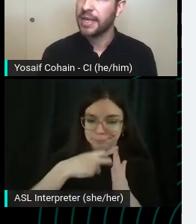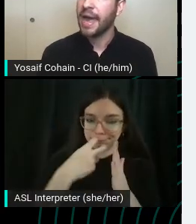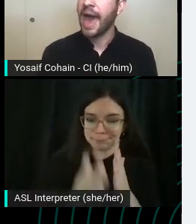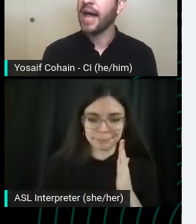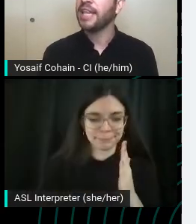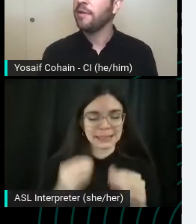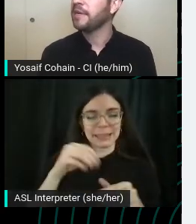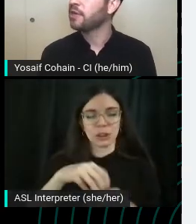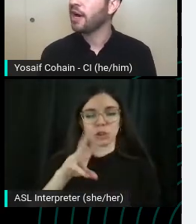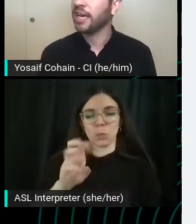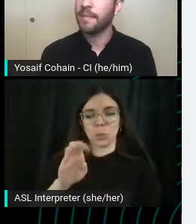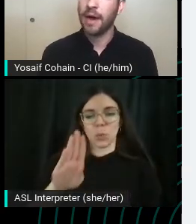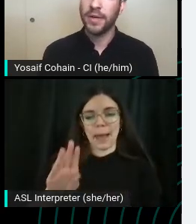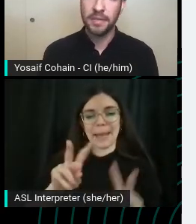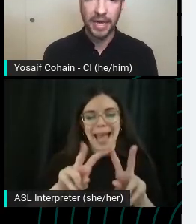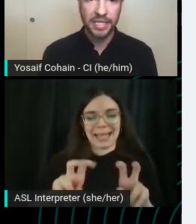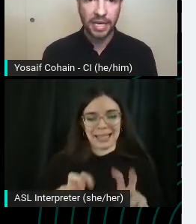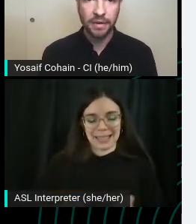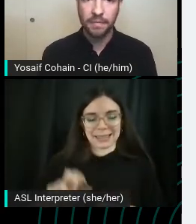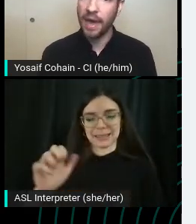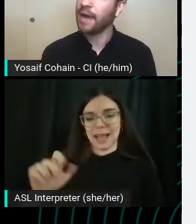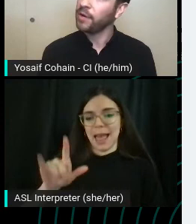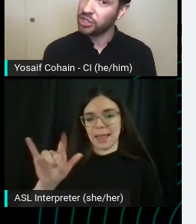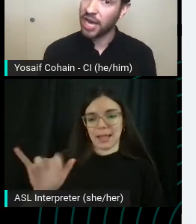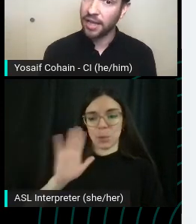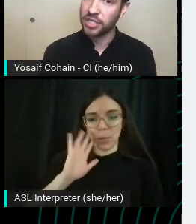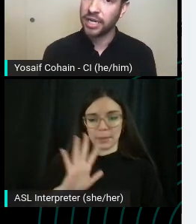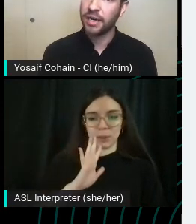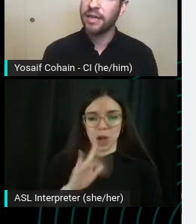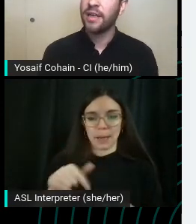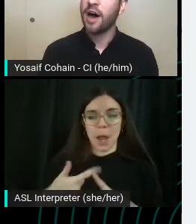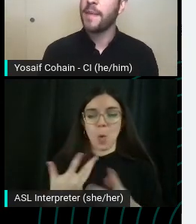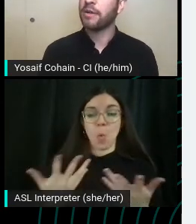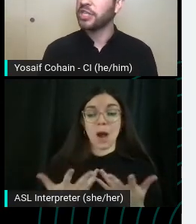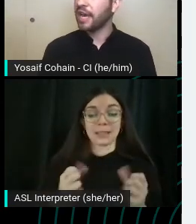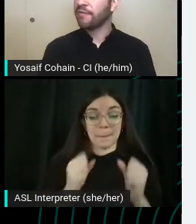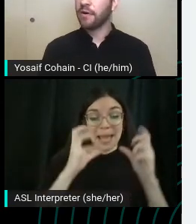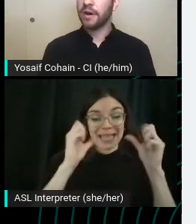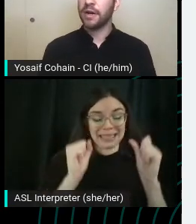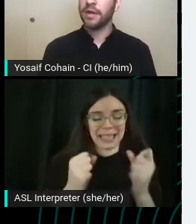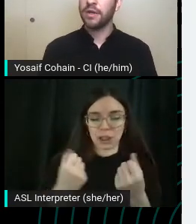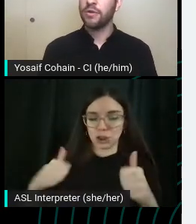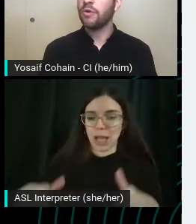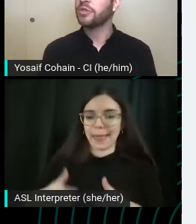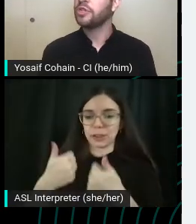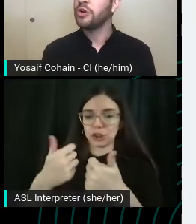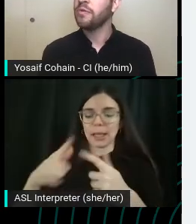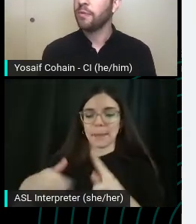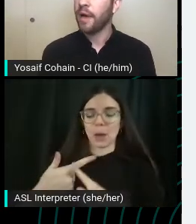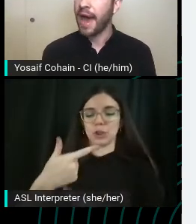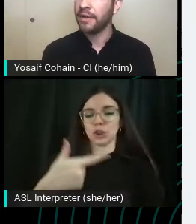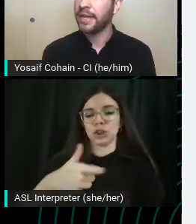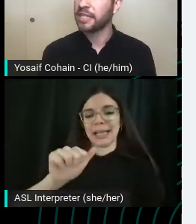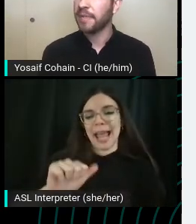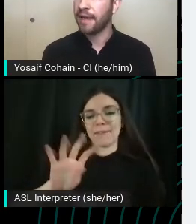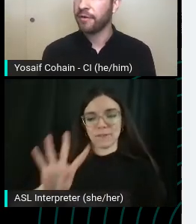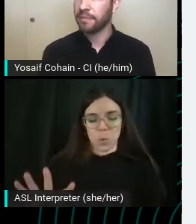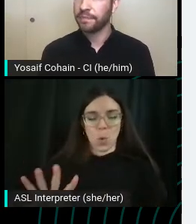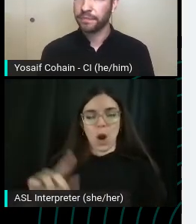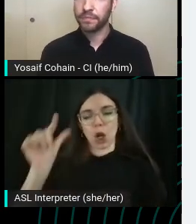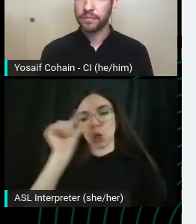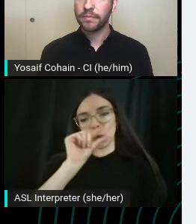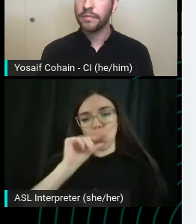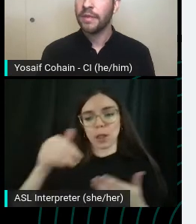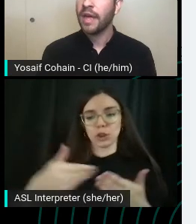analytics, Ali will be talking about what's amazing and what's challenging about GA4, Google's new analytics